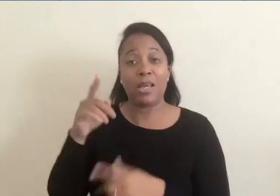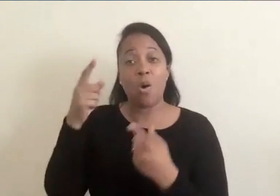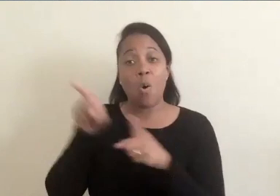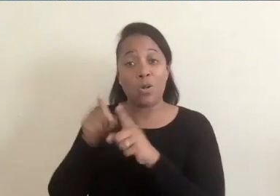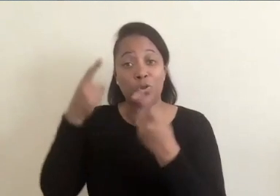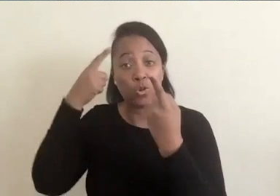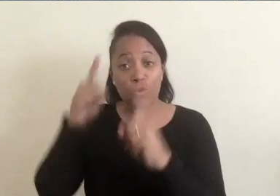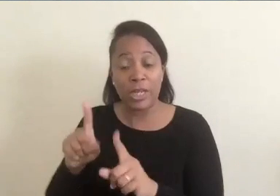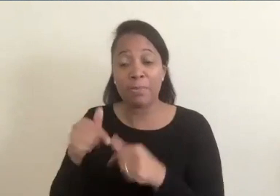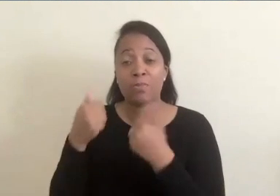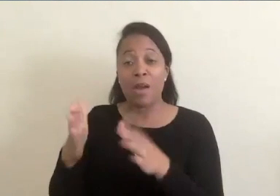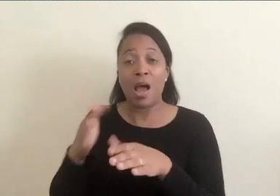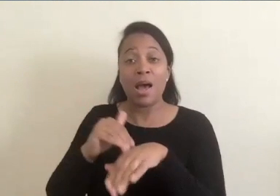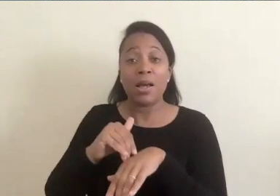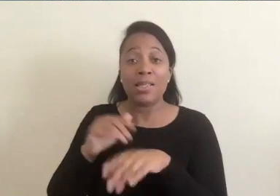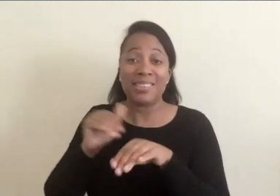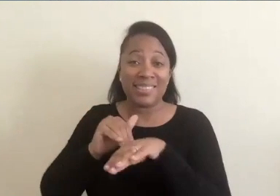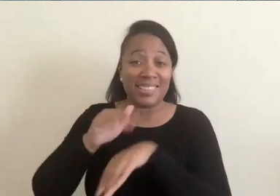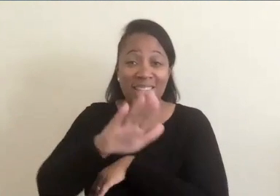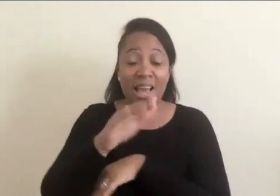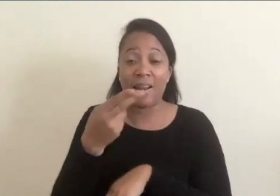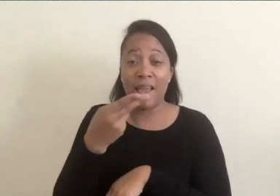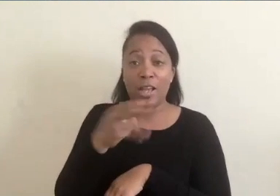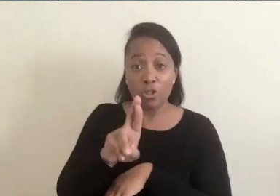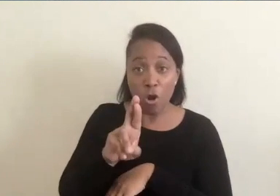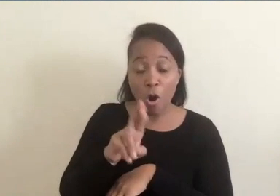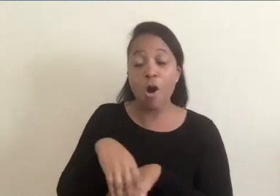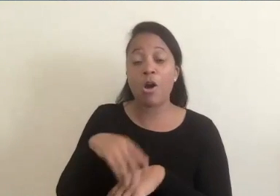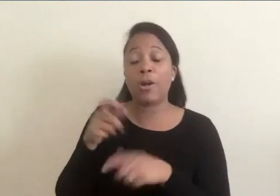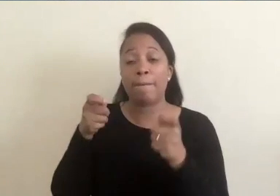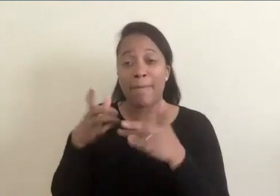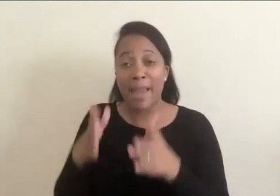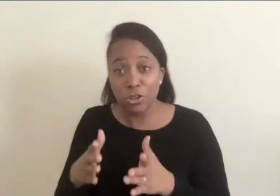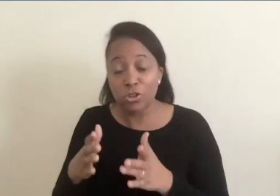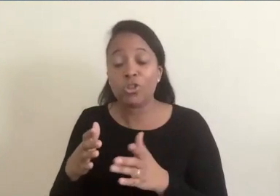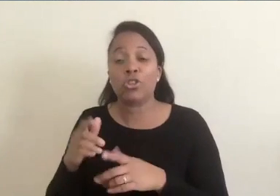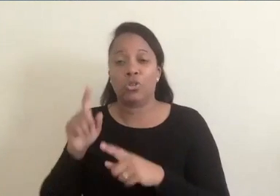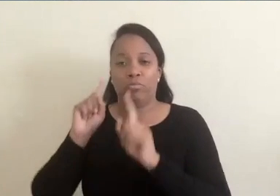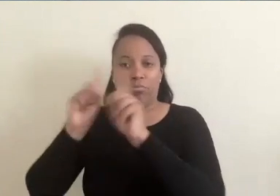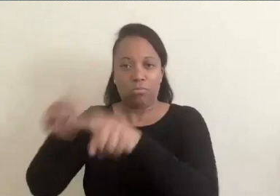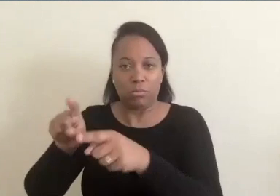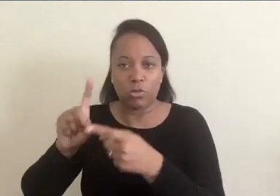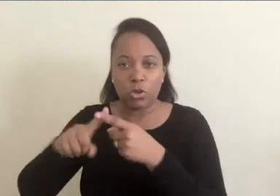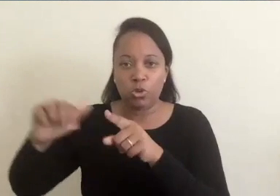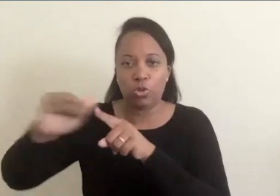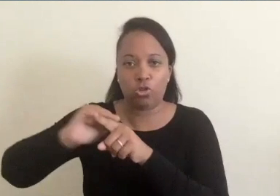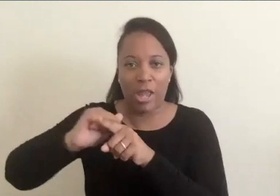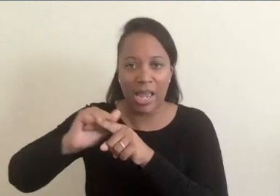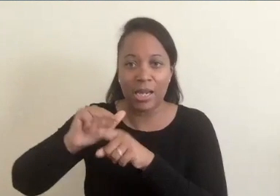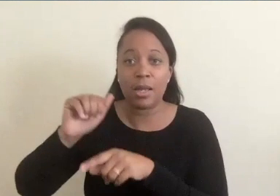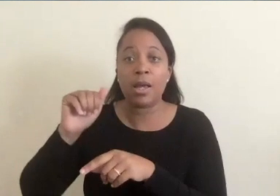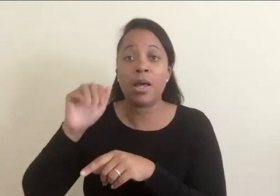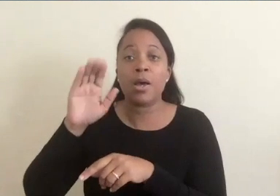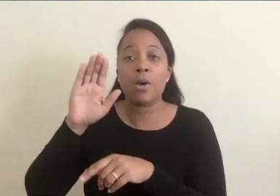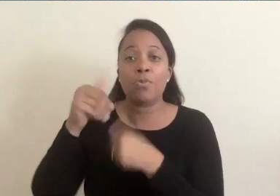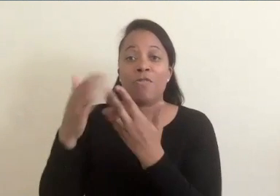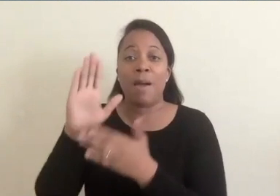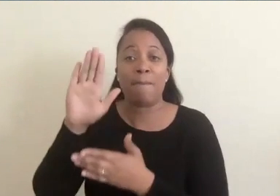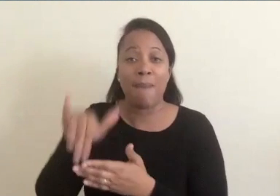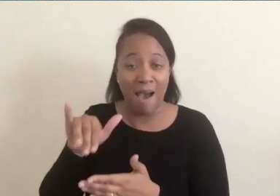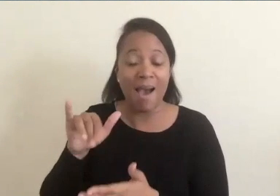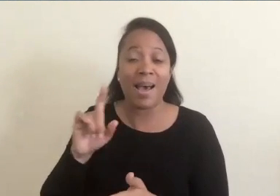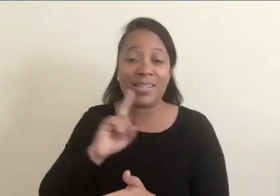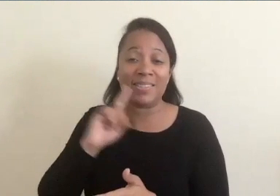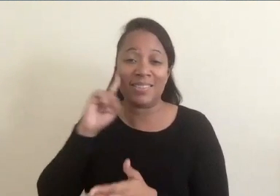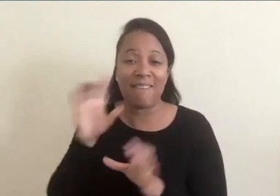managers, supervisors, and human resource professionals to training provided by the Deaf Action